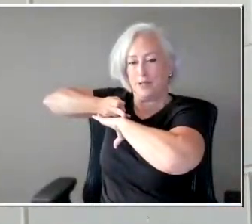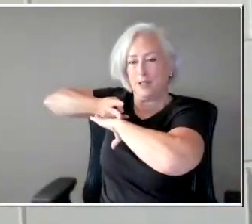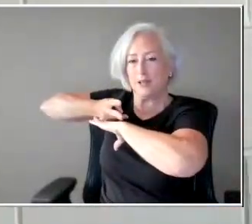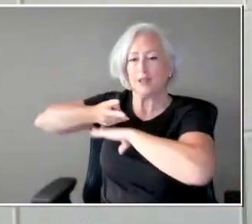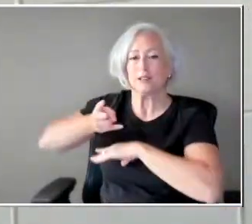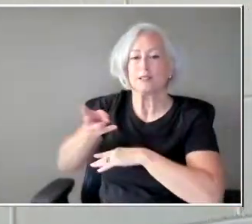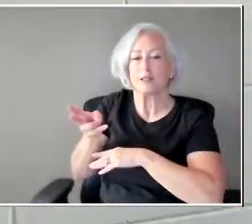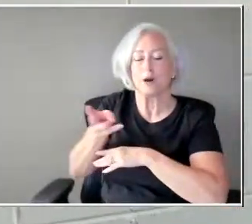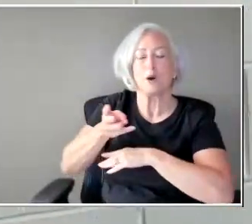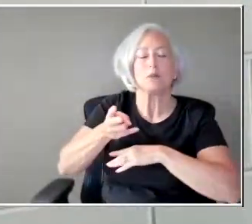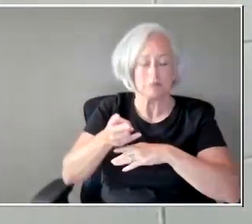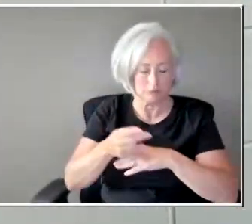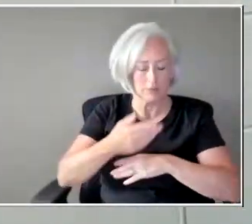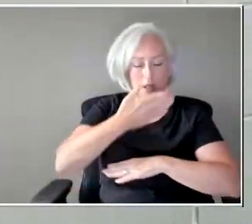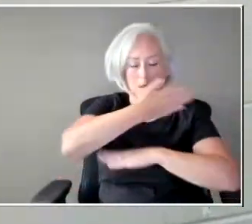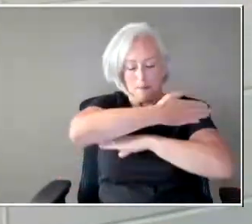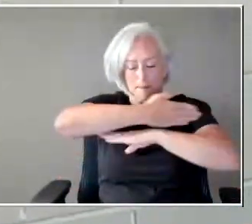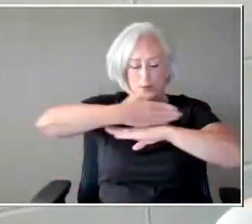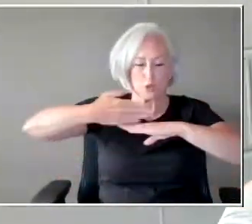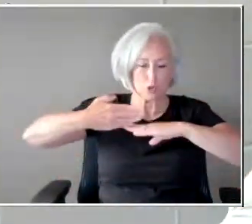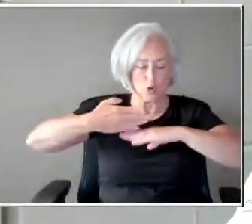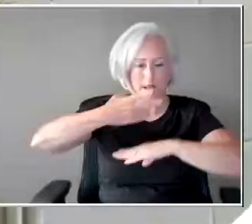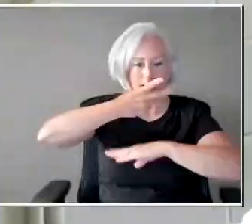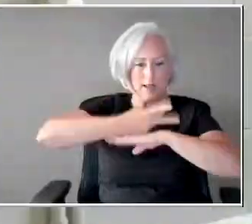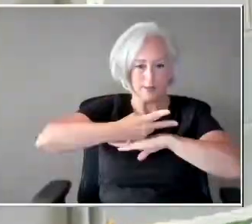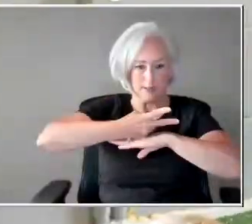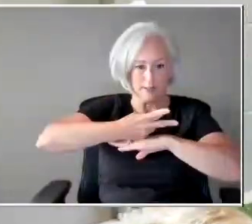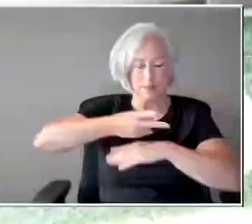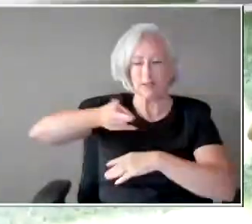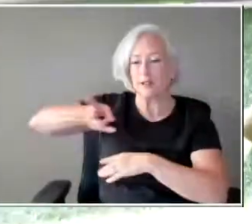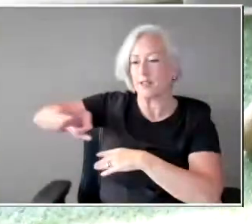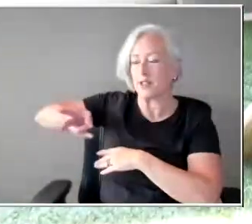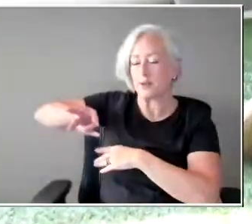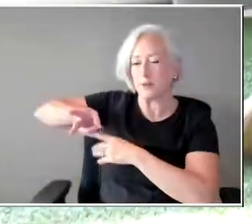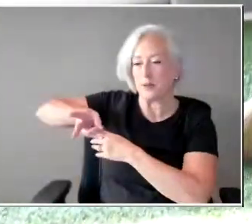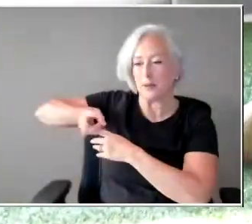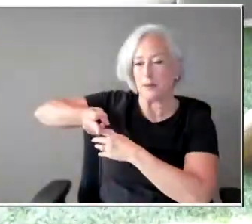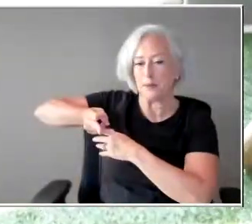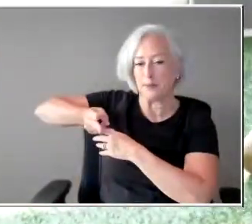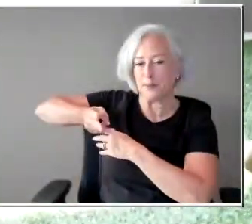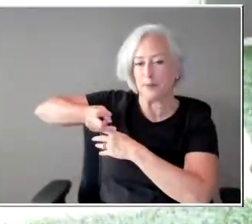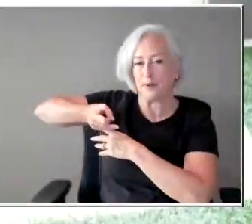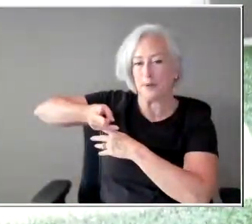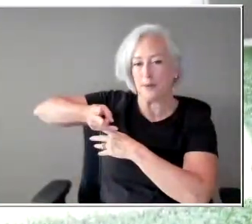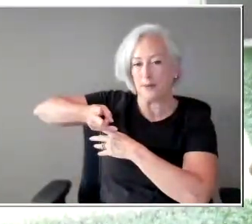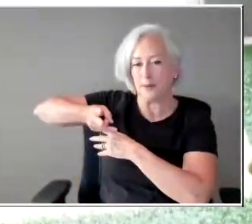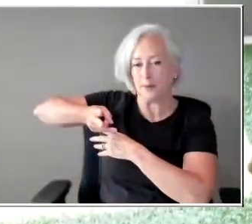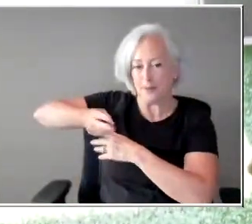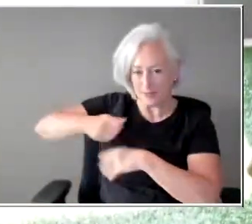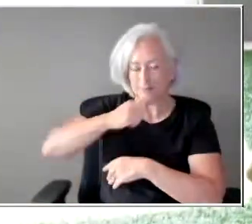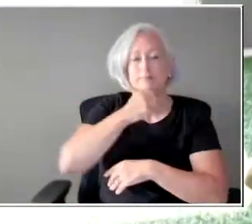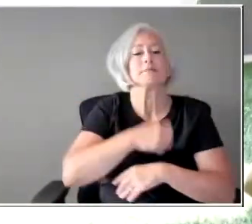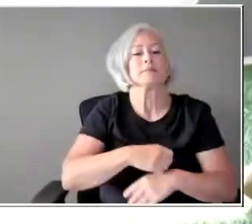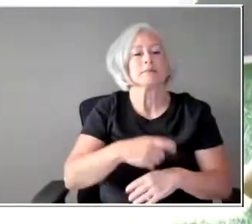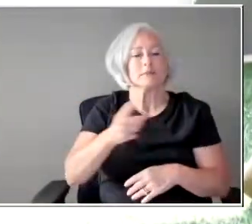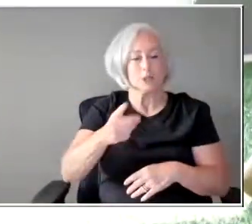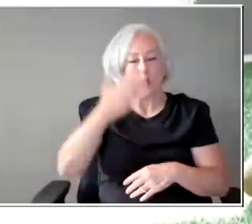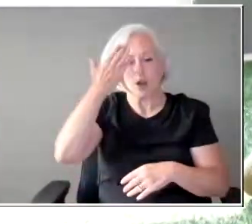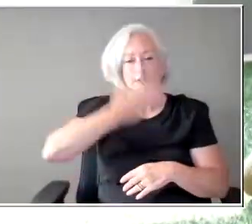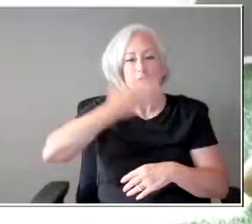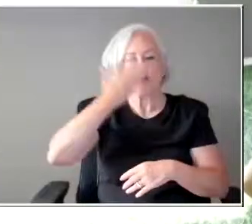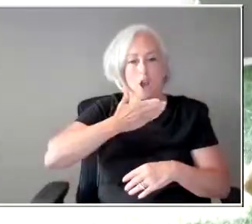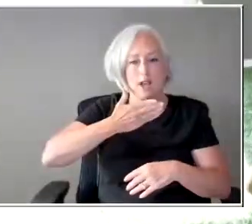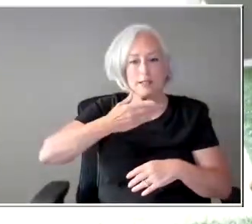straight line. You might need to kick this foot forward just for a counterbalance so you don't lose your balance. And we want to feel a stretch right here in the front of our thigh. Now,